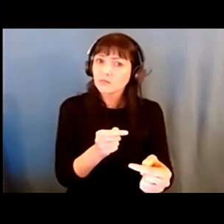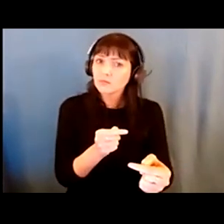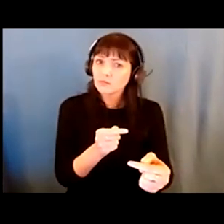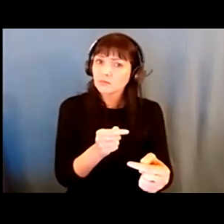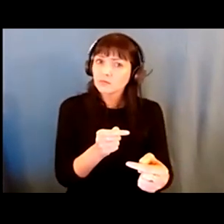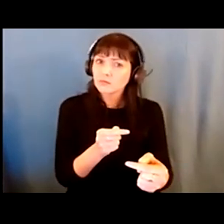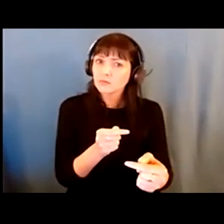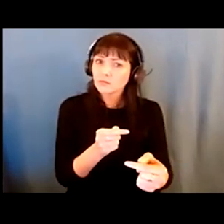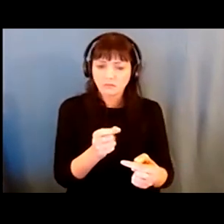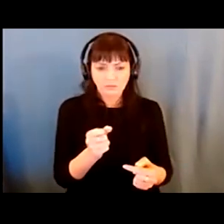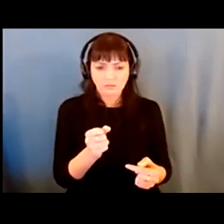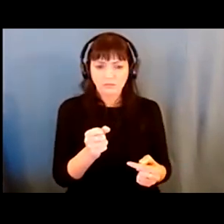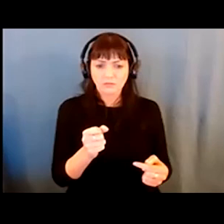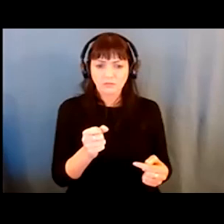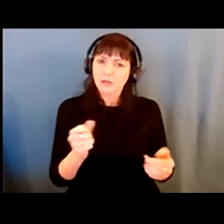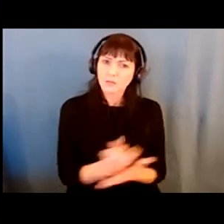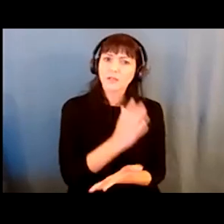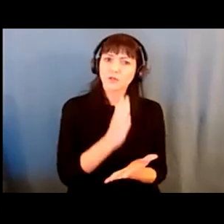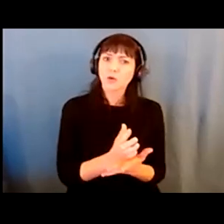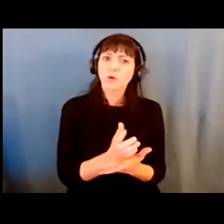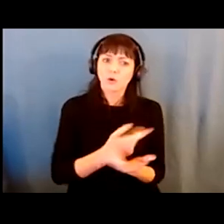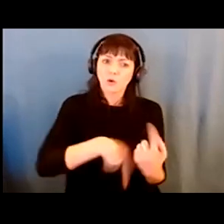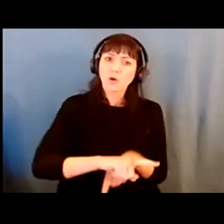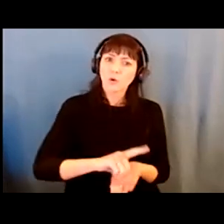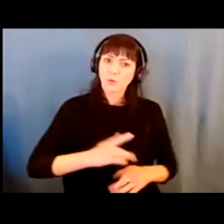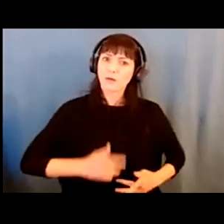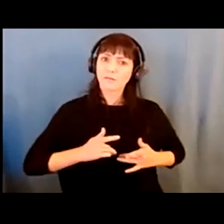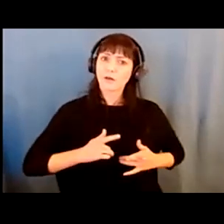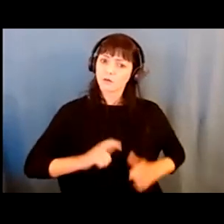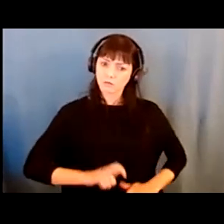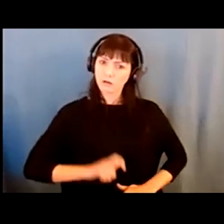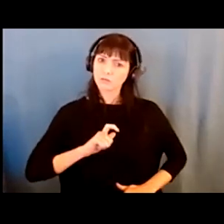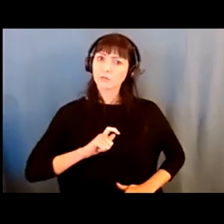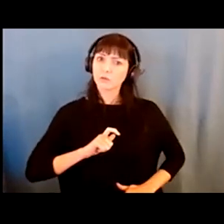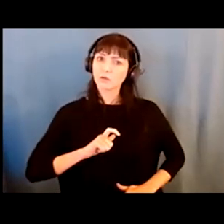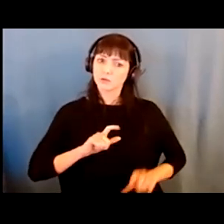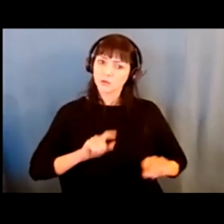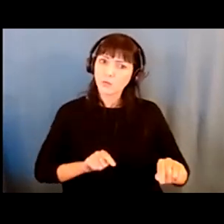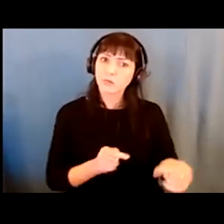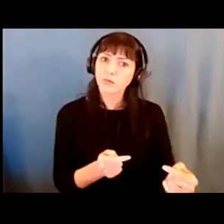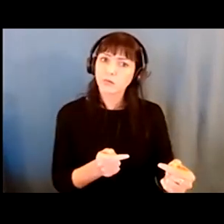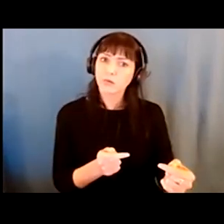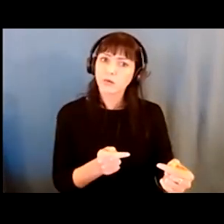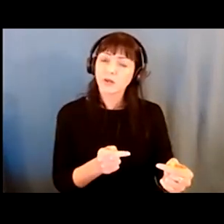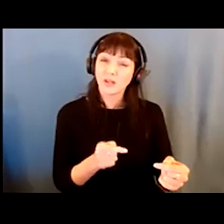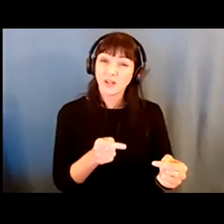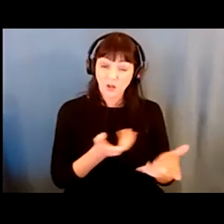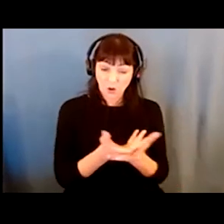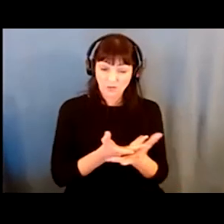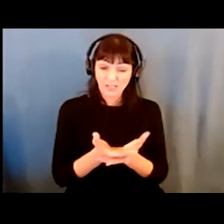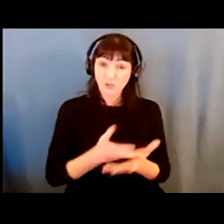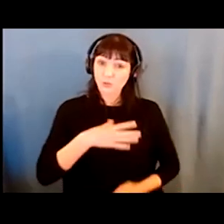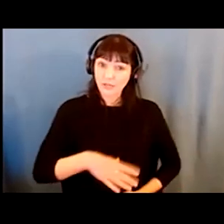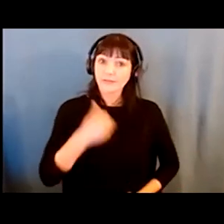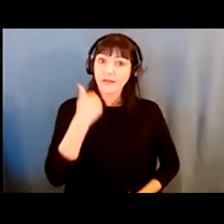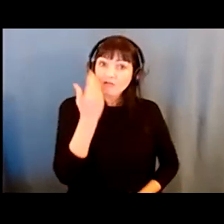can't, you know, it should be every day, and it shouldn't be having these questions about it. It should be there every day, and we can just get on and do our